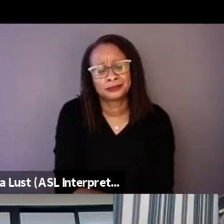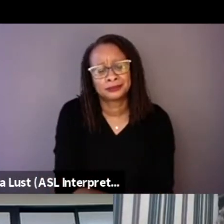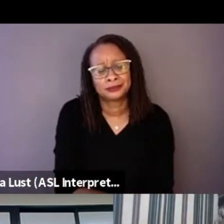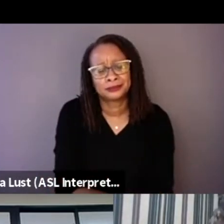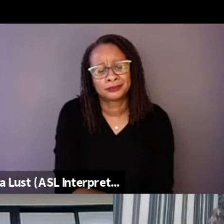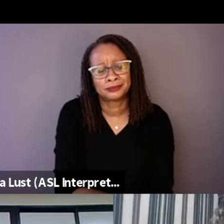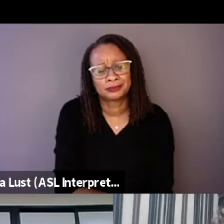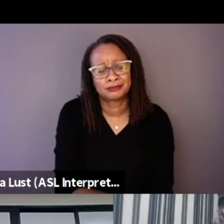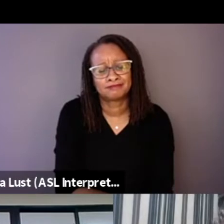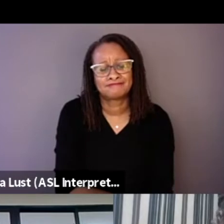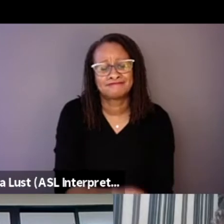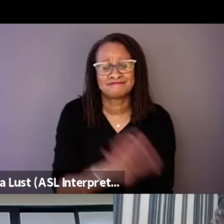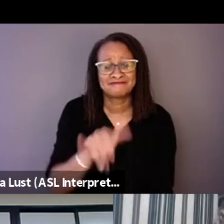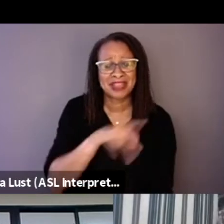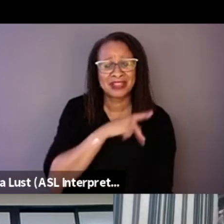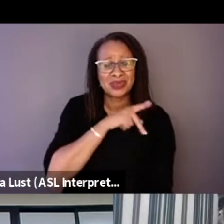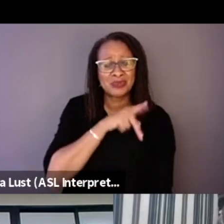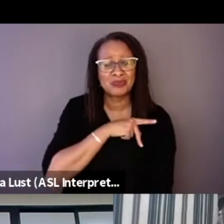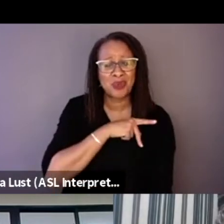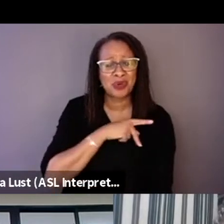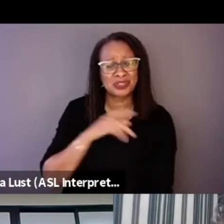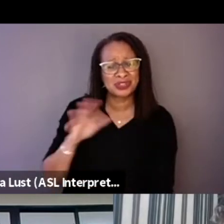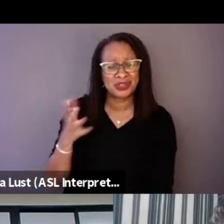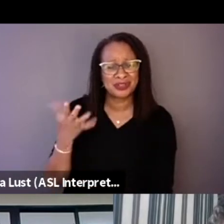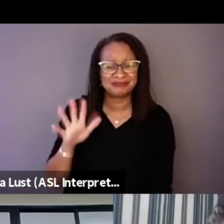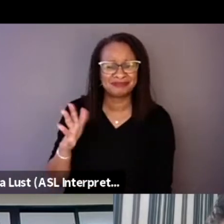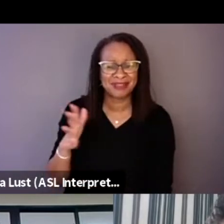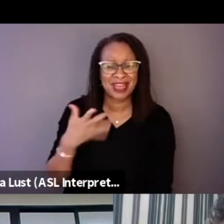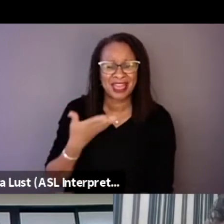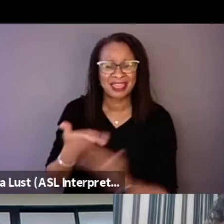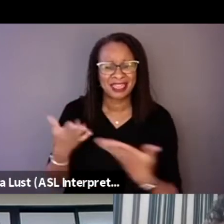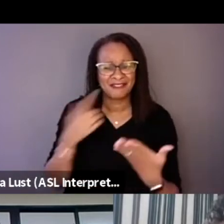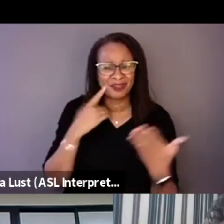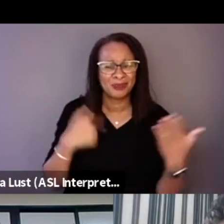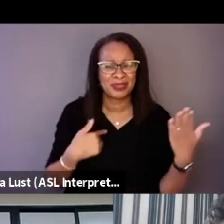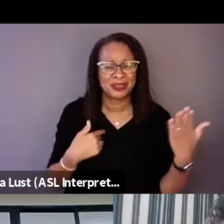That's sort of a personal sort of thing for me is